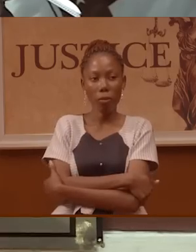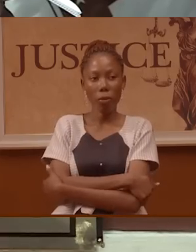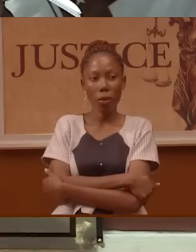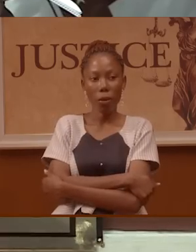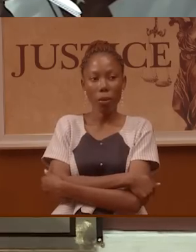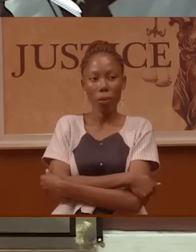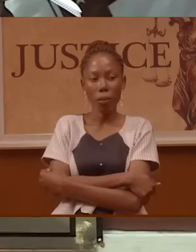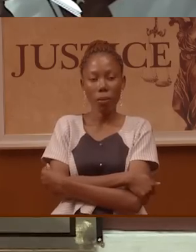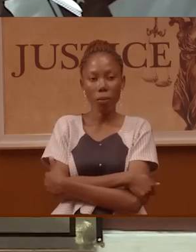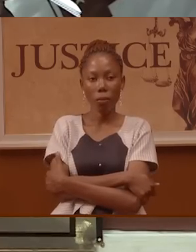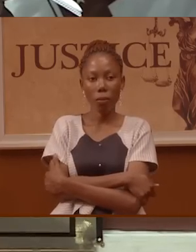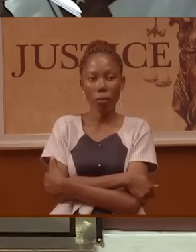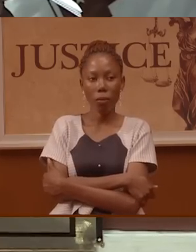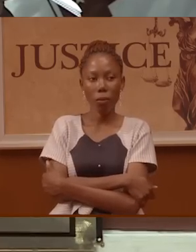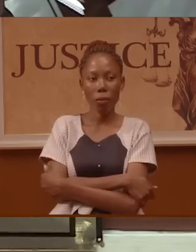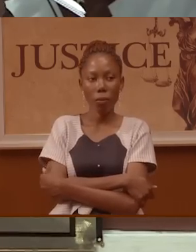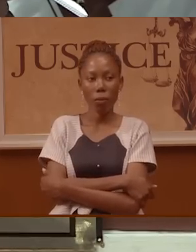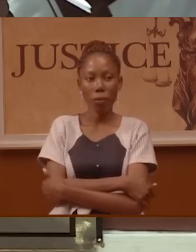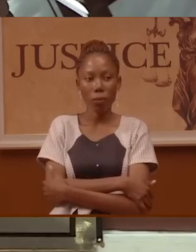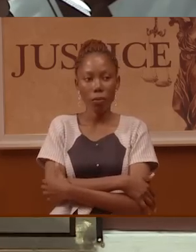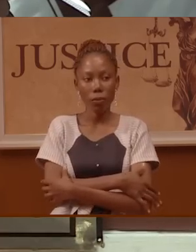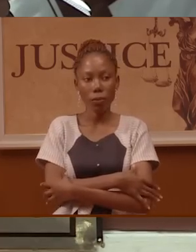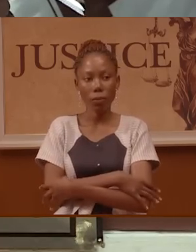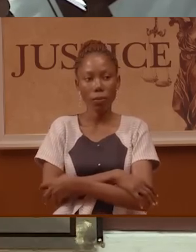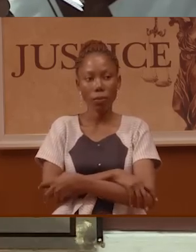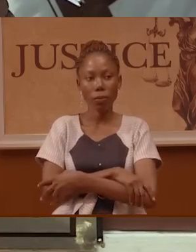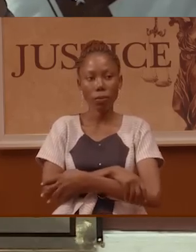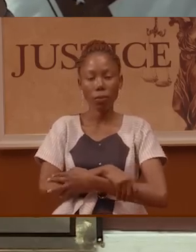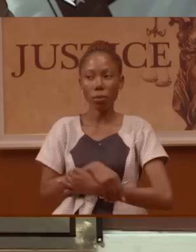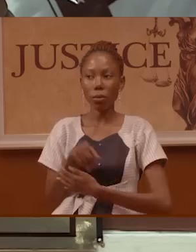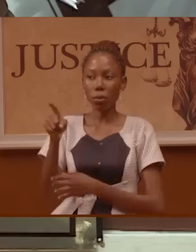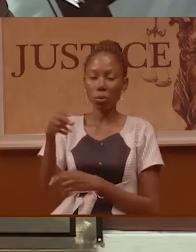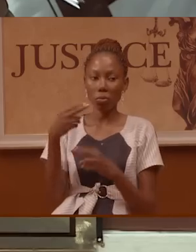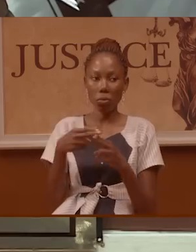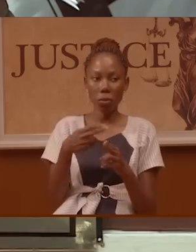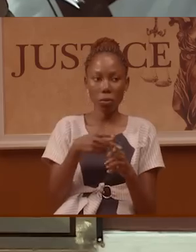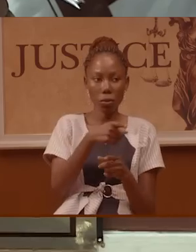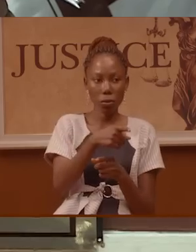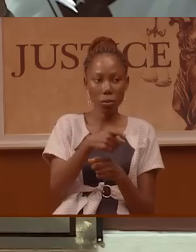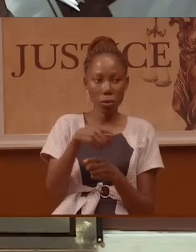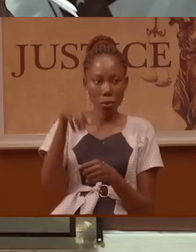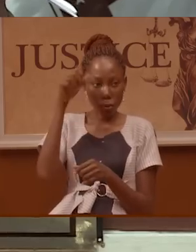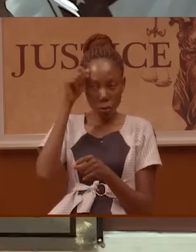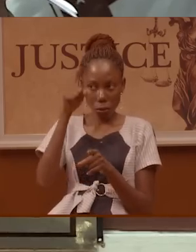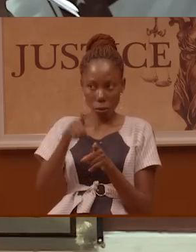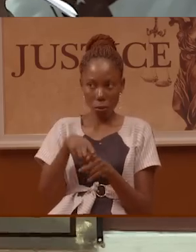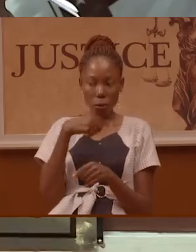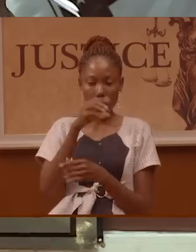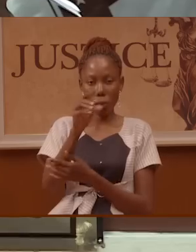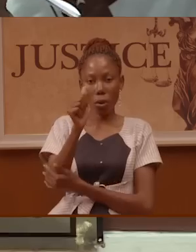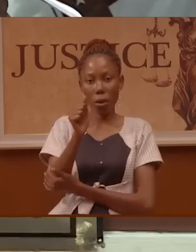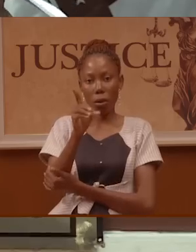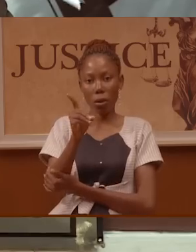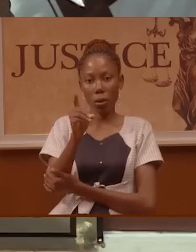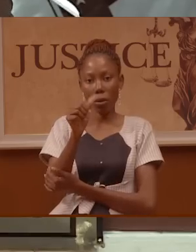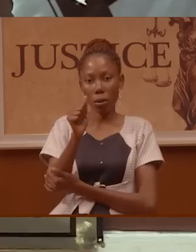which I first said about the Calvary Asolo, you mentioned your brother, Captain Adewale. Captain Adewale, yes,